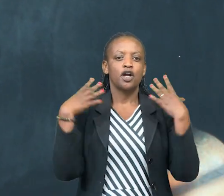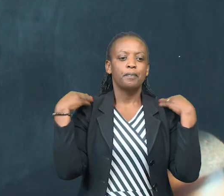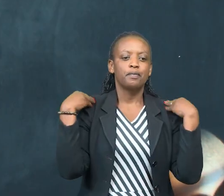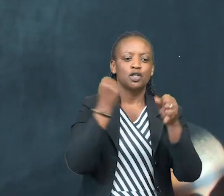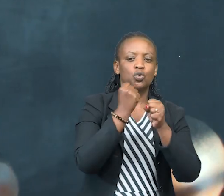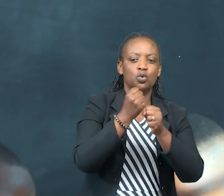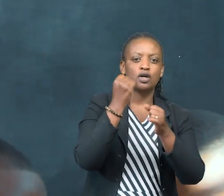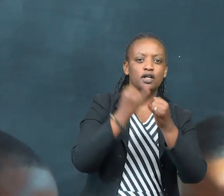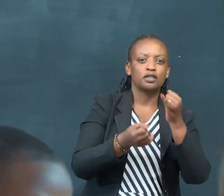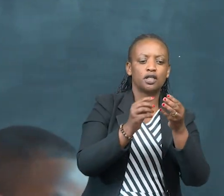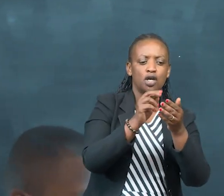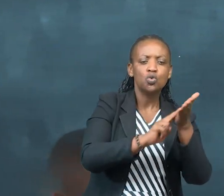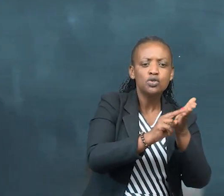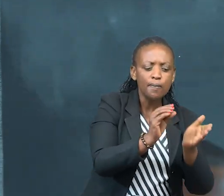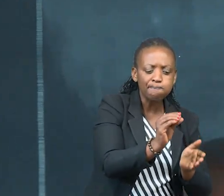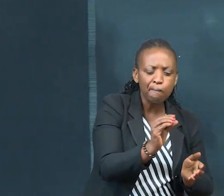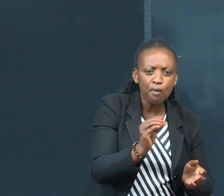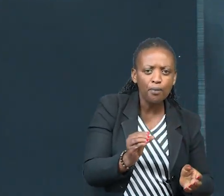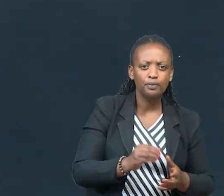it practically using counters.